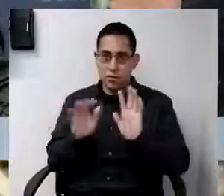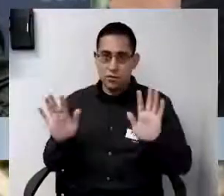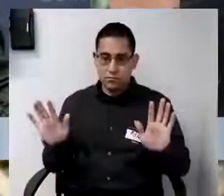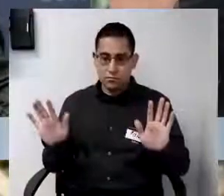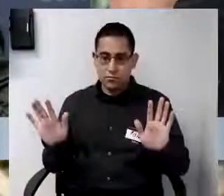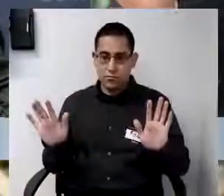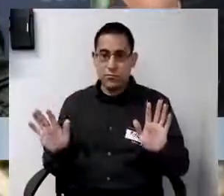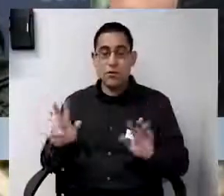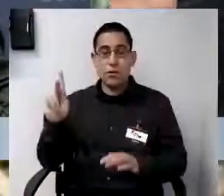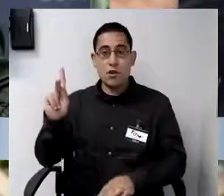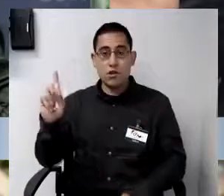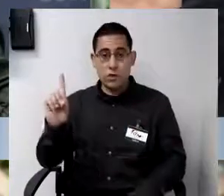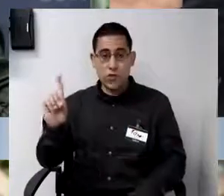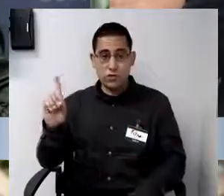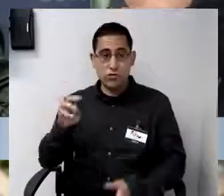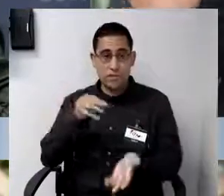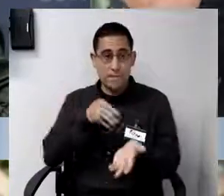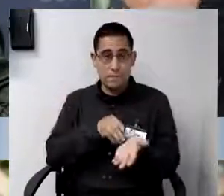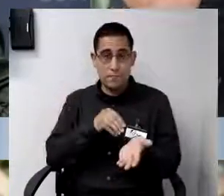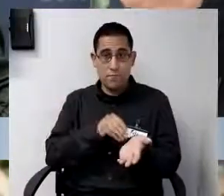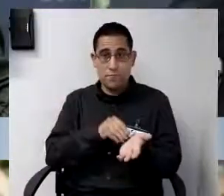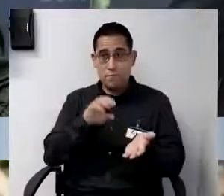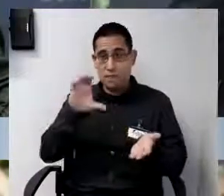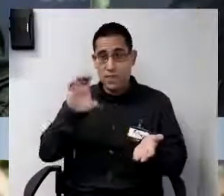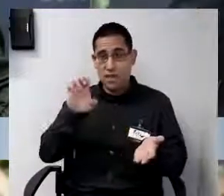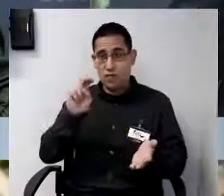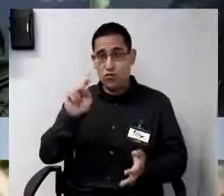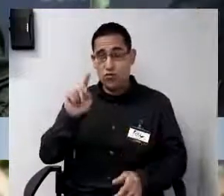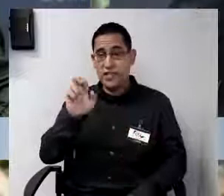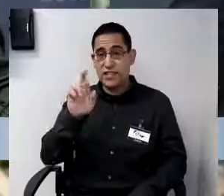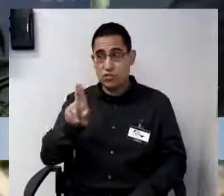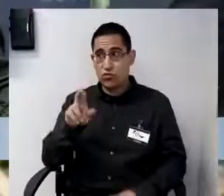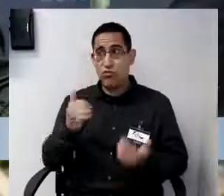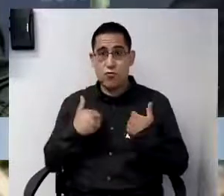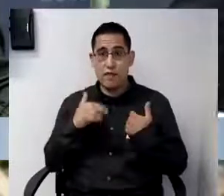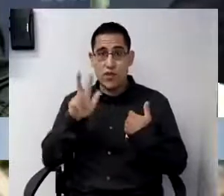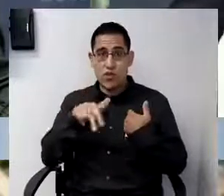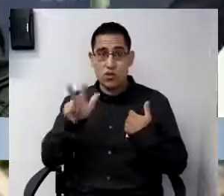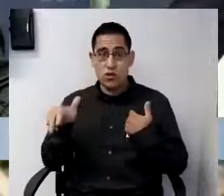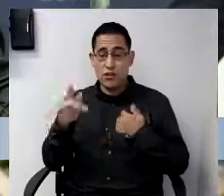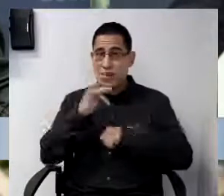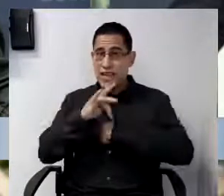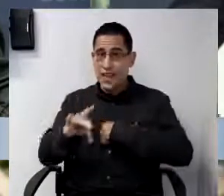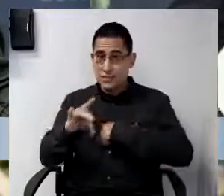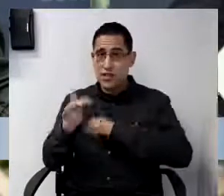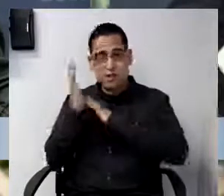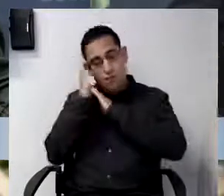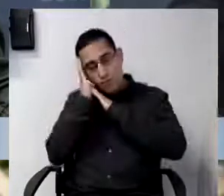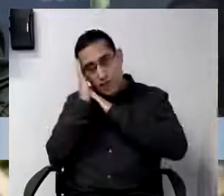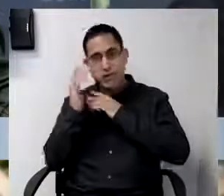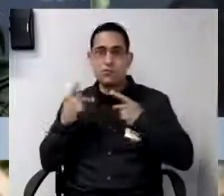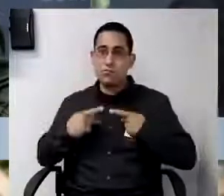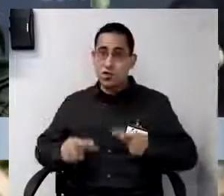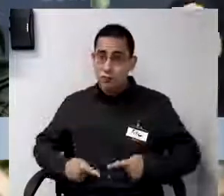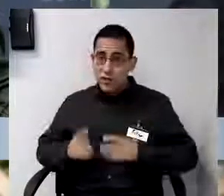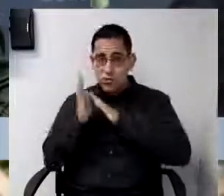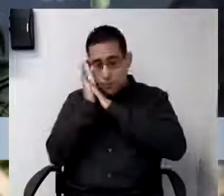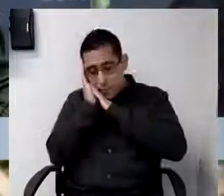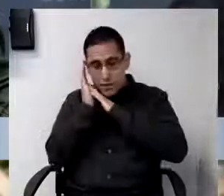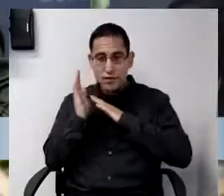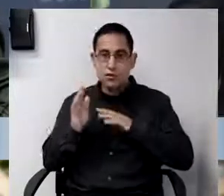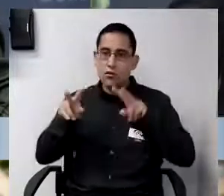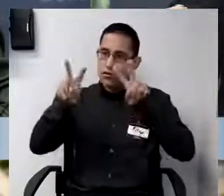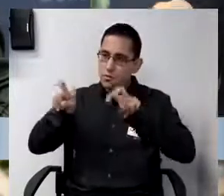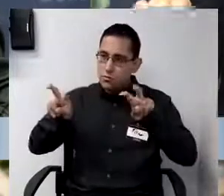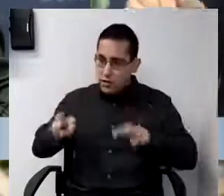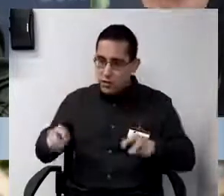Kaweah Delta Medical Center, these 33 empty beds right now, physical beds. I'll just break it